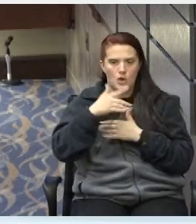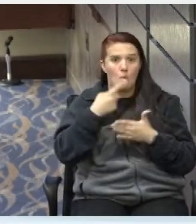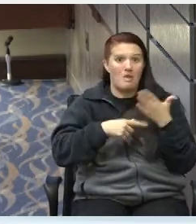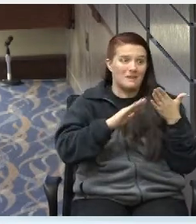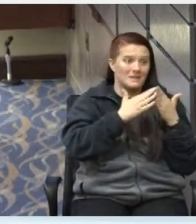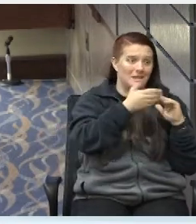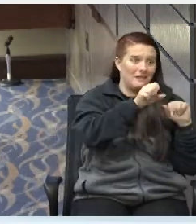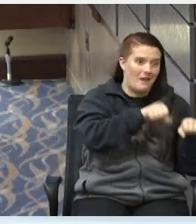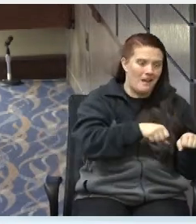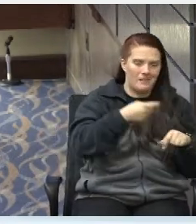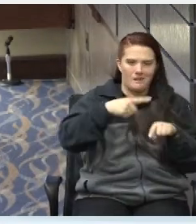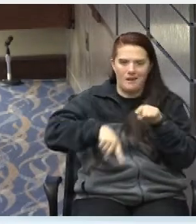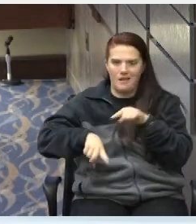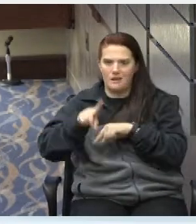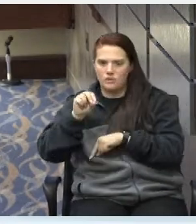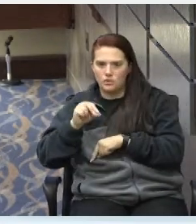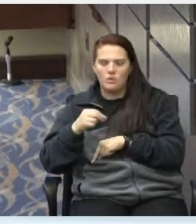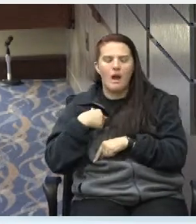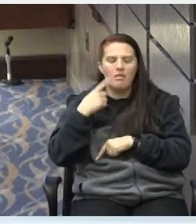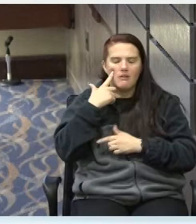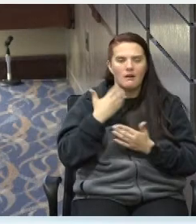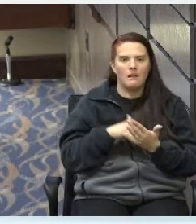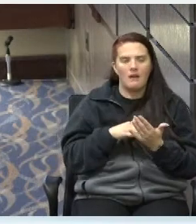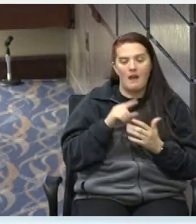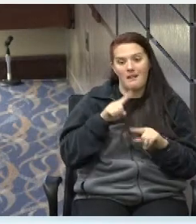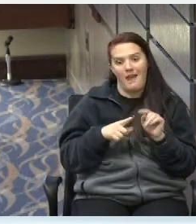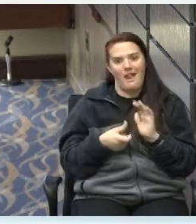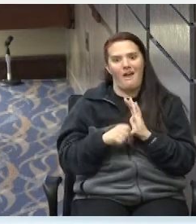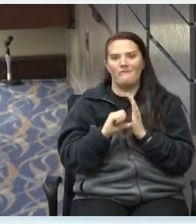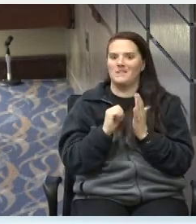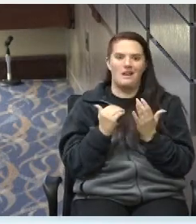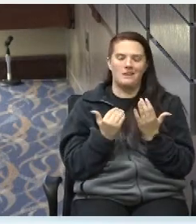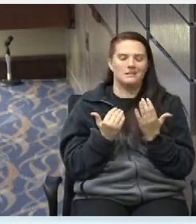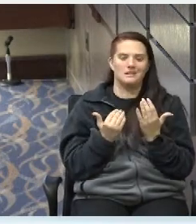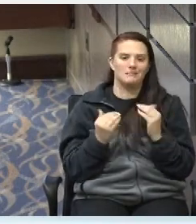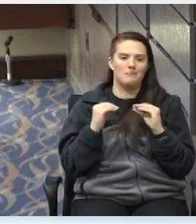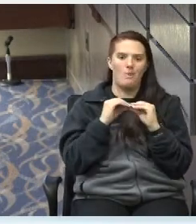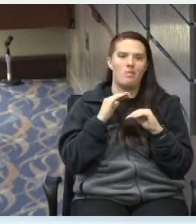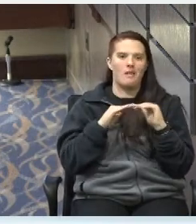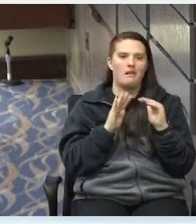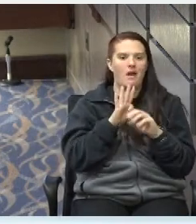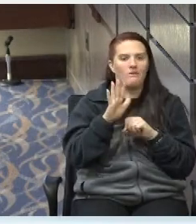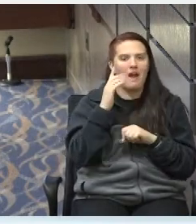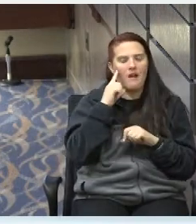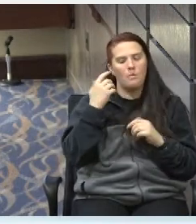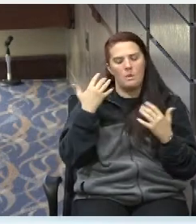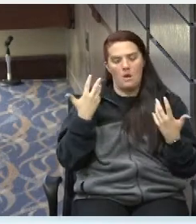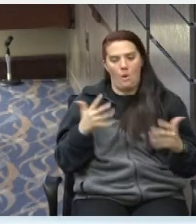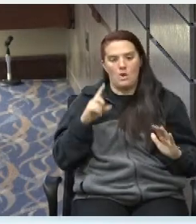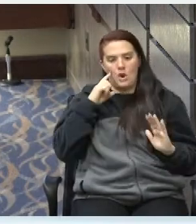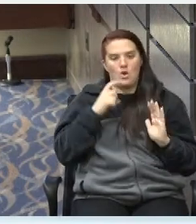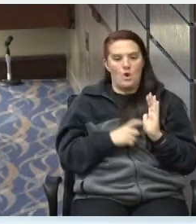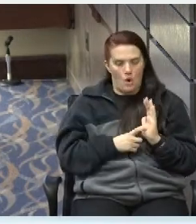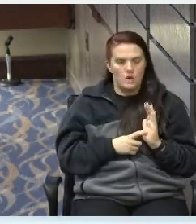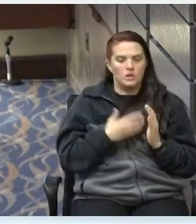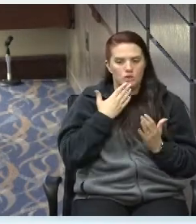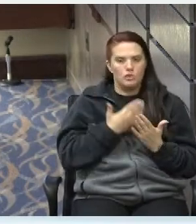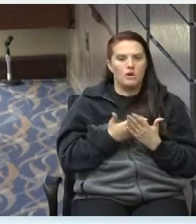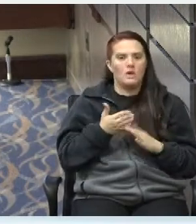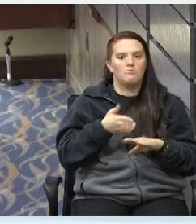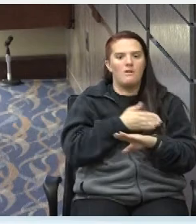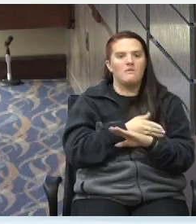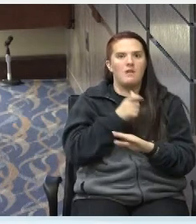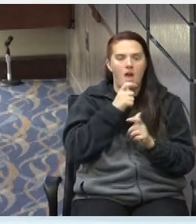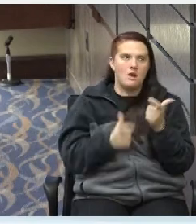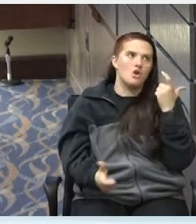do. And I just, again, can't emphasize too much that we can get a noticeable improvement, but not a drastic improvement. We're 3 to